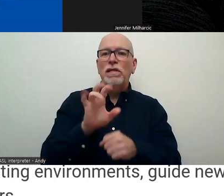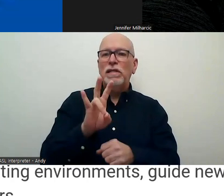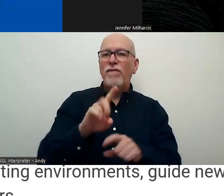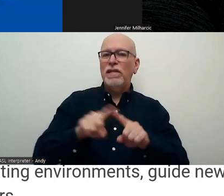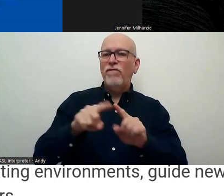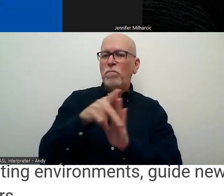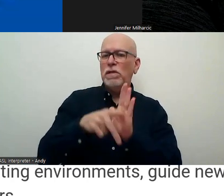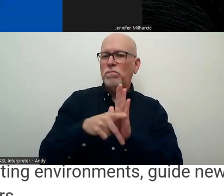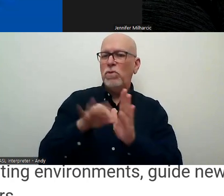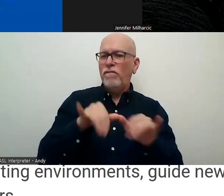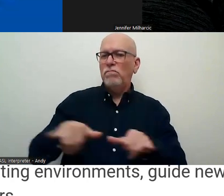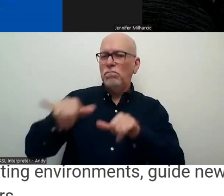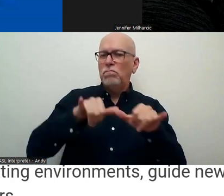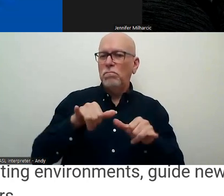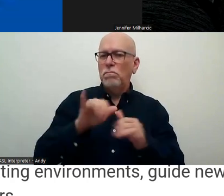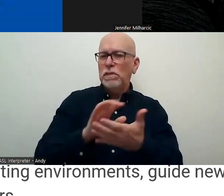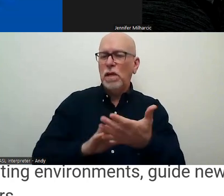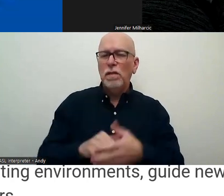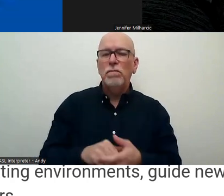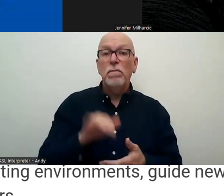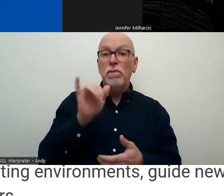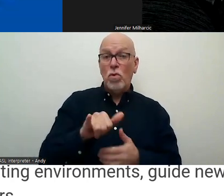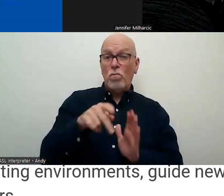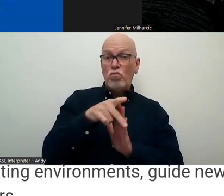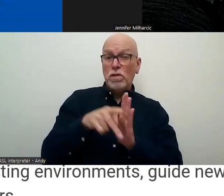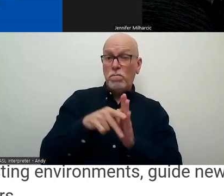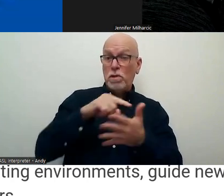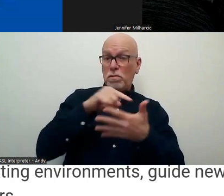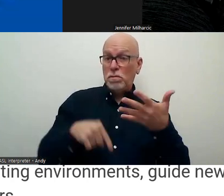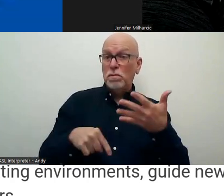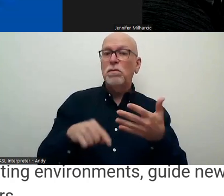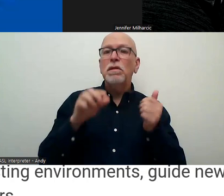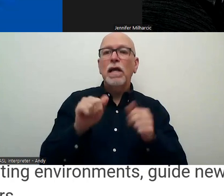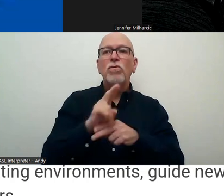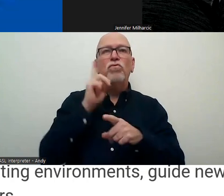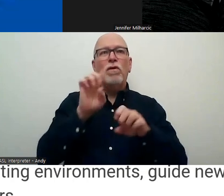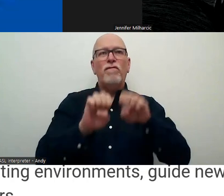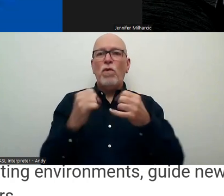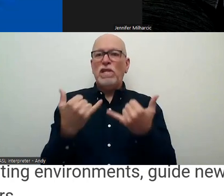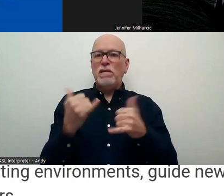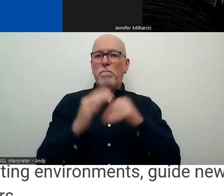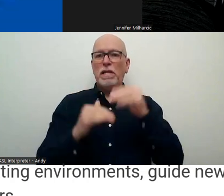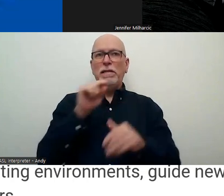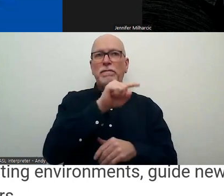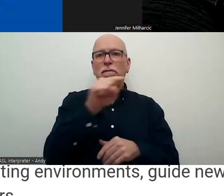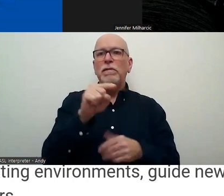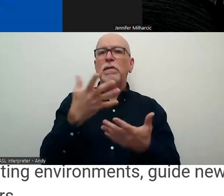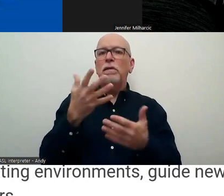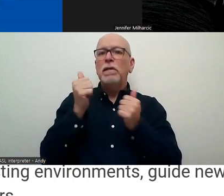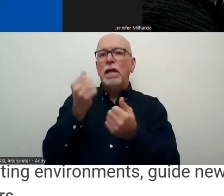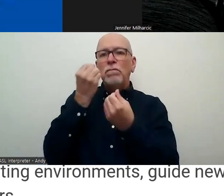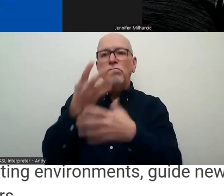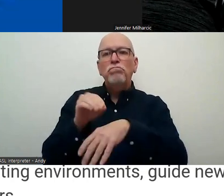universal design these principles can be used to evaluate existing structures guide new designs